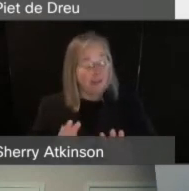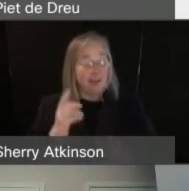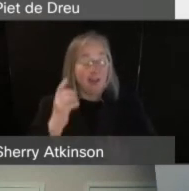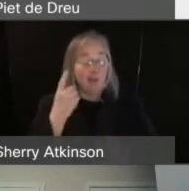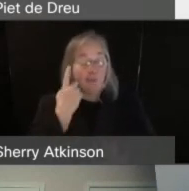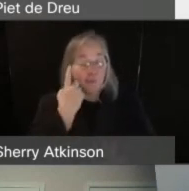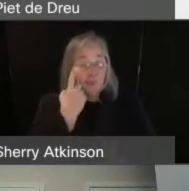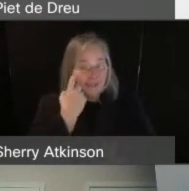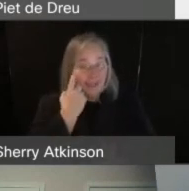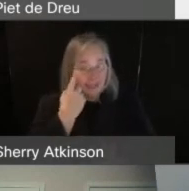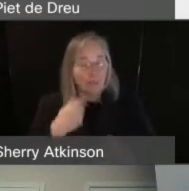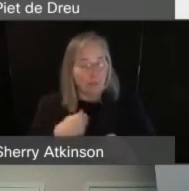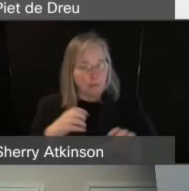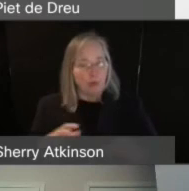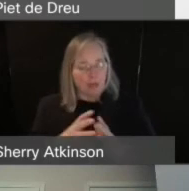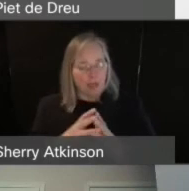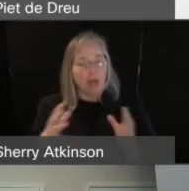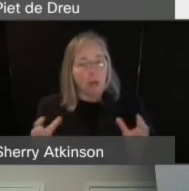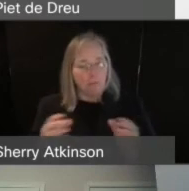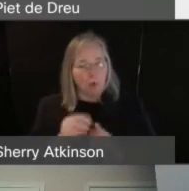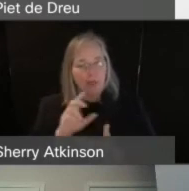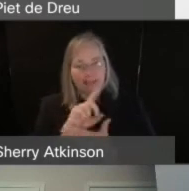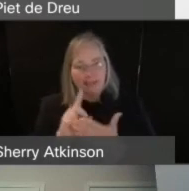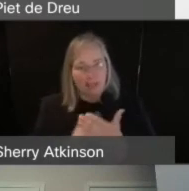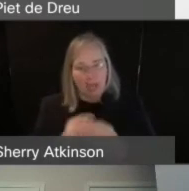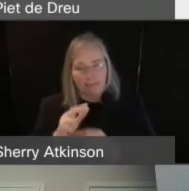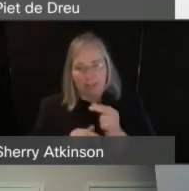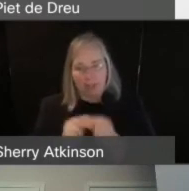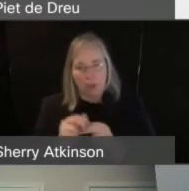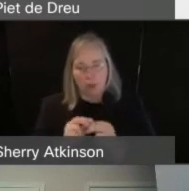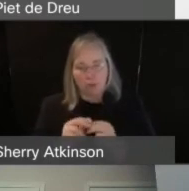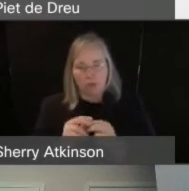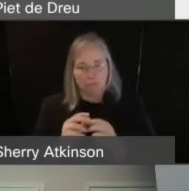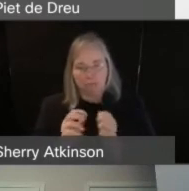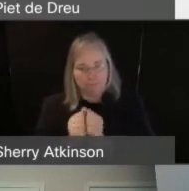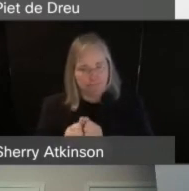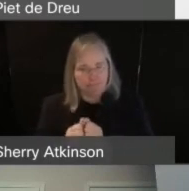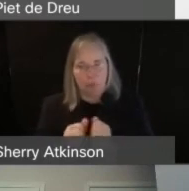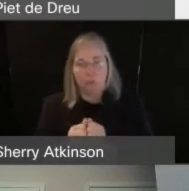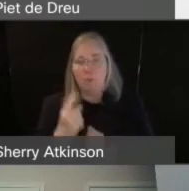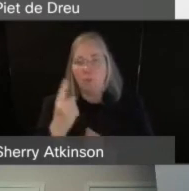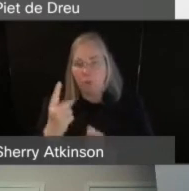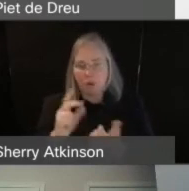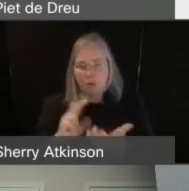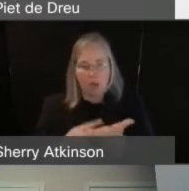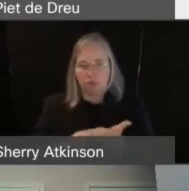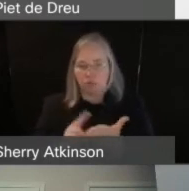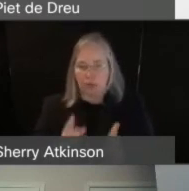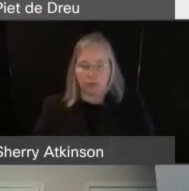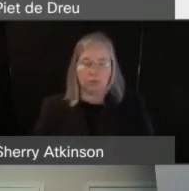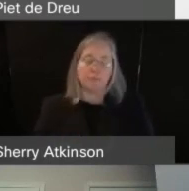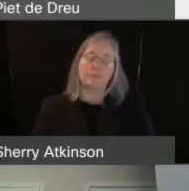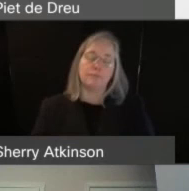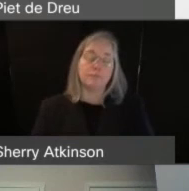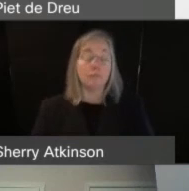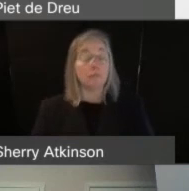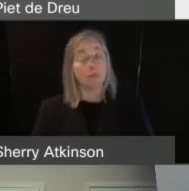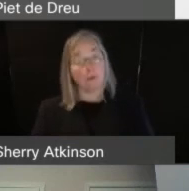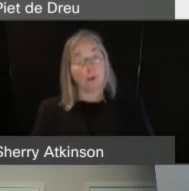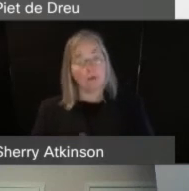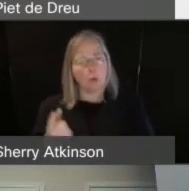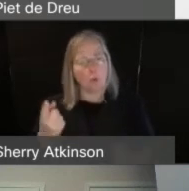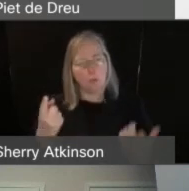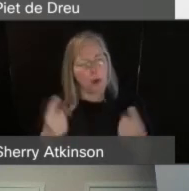design builds with one contractor on our projects. So does it just continue